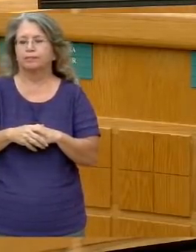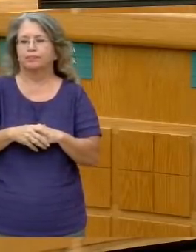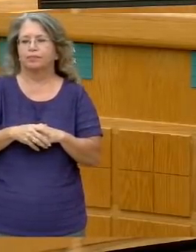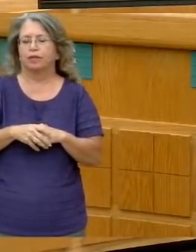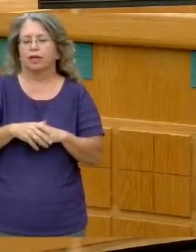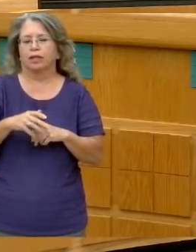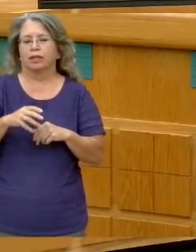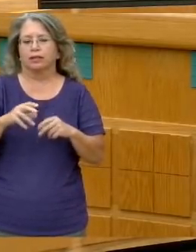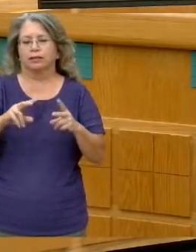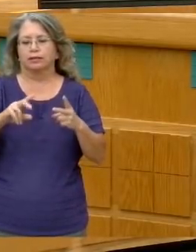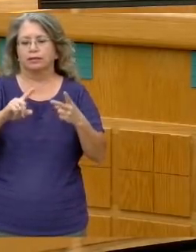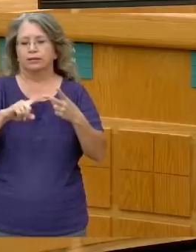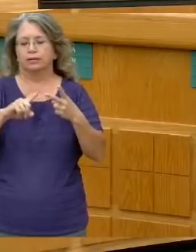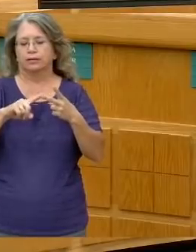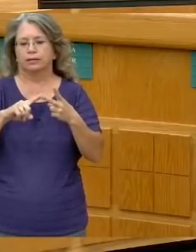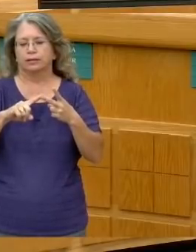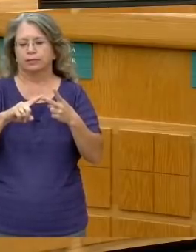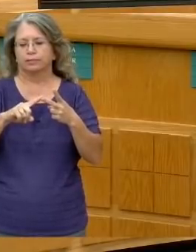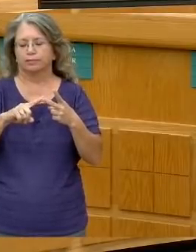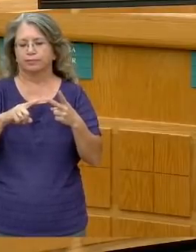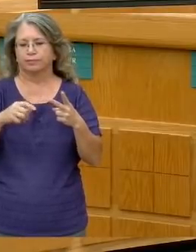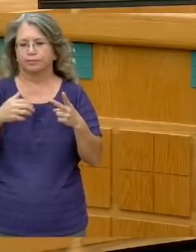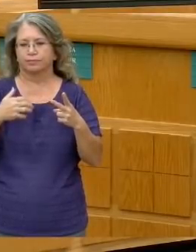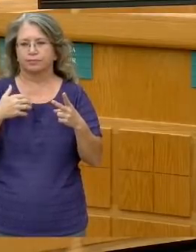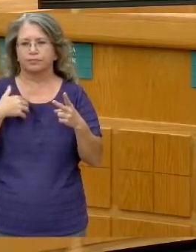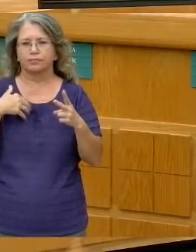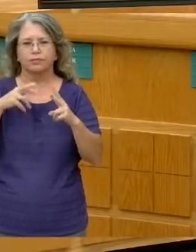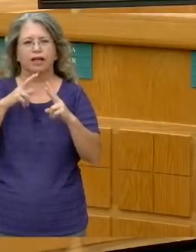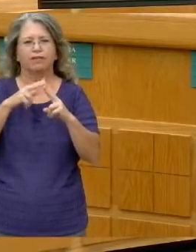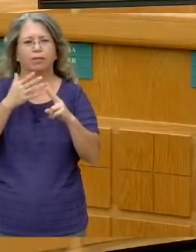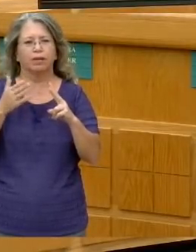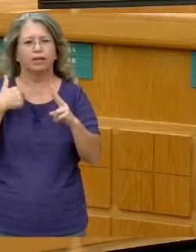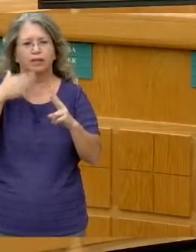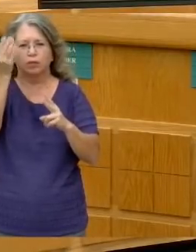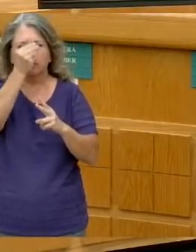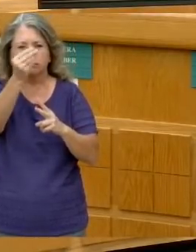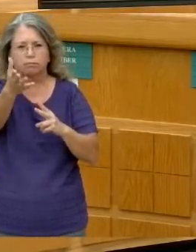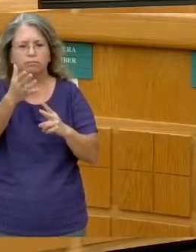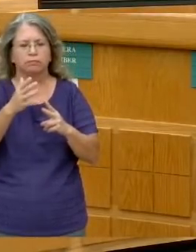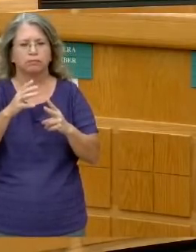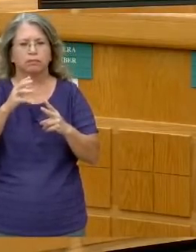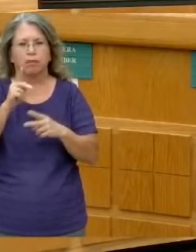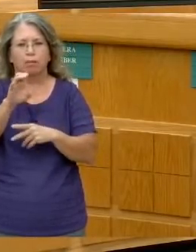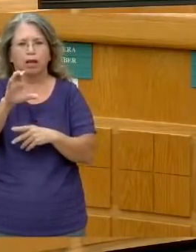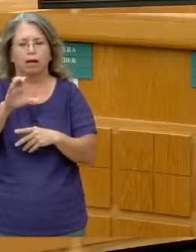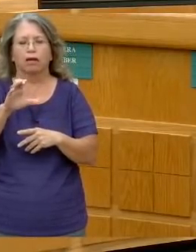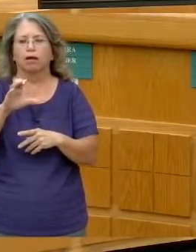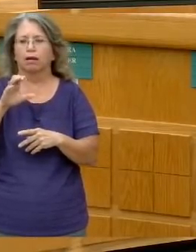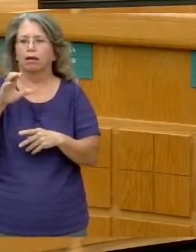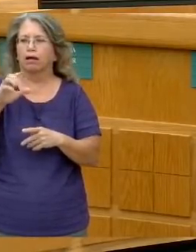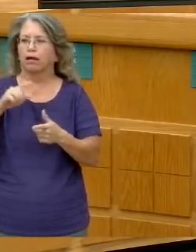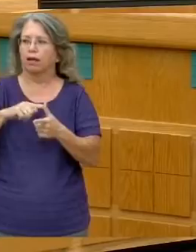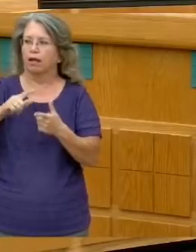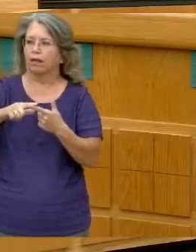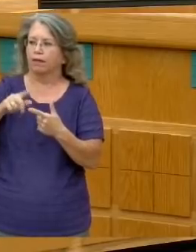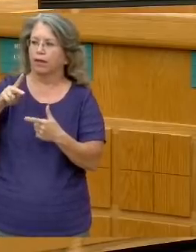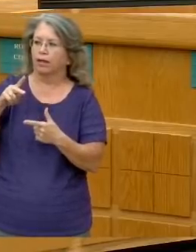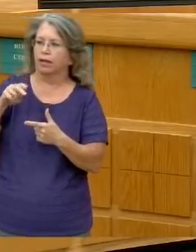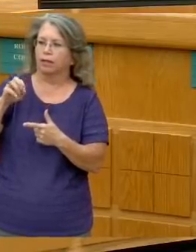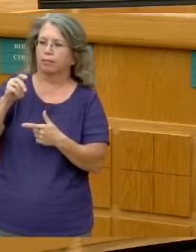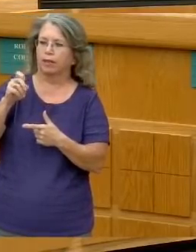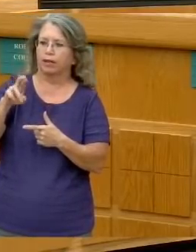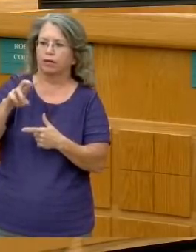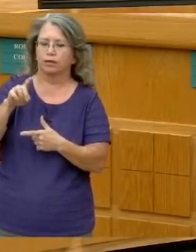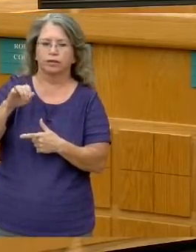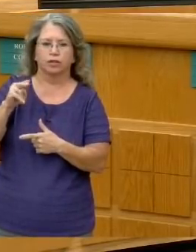got a couple of things that we wanted to share with the public, and then Peter Zanoni will come up and give you the